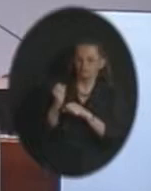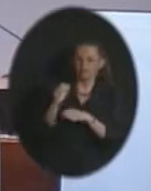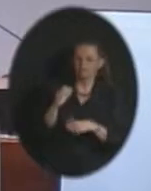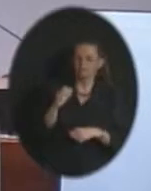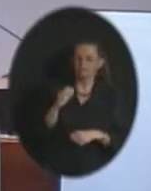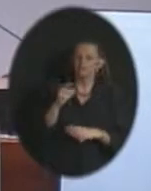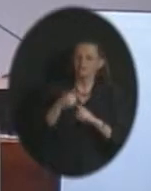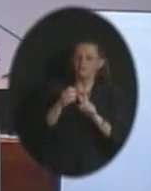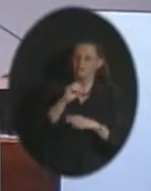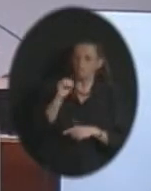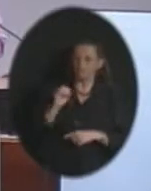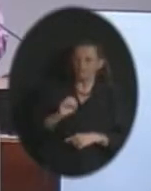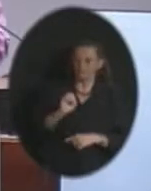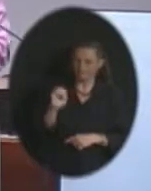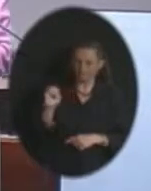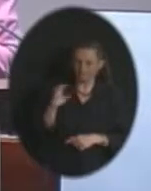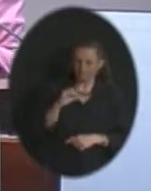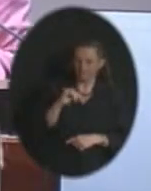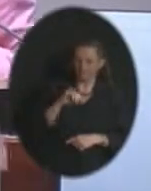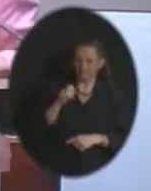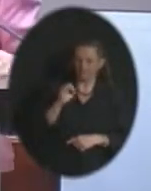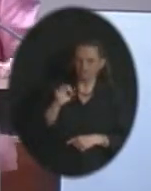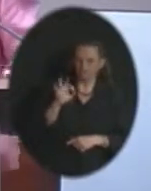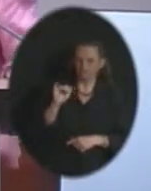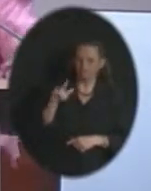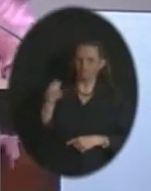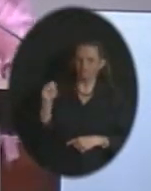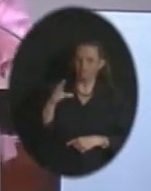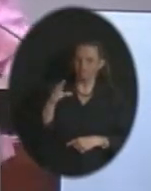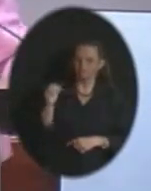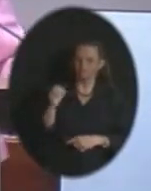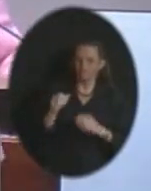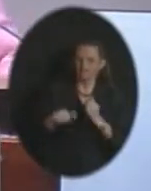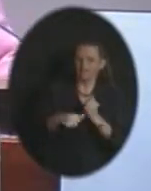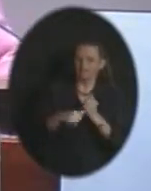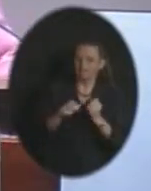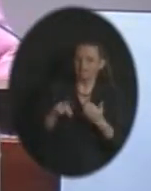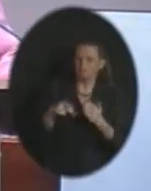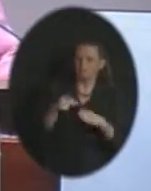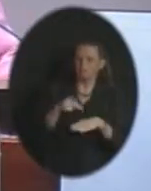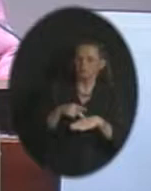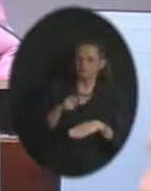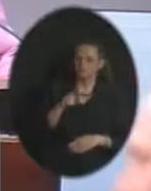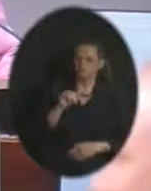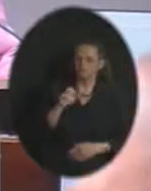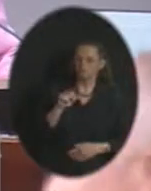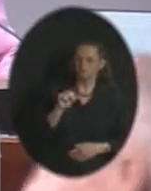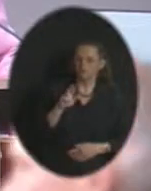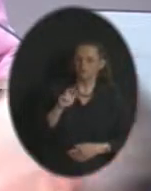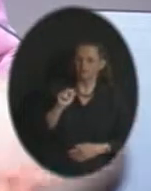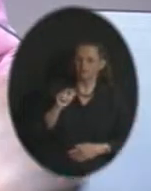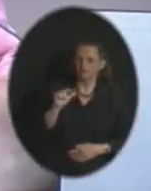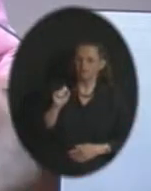including head coach Jeff Hulse and assistant principal Ryan Ralston, come to the front of the room.